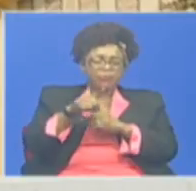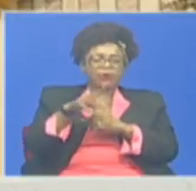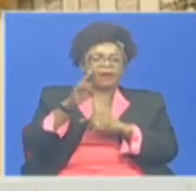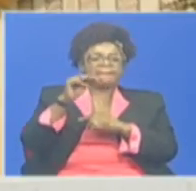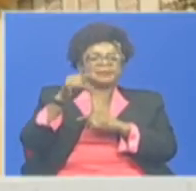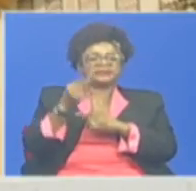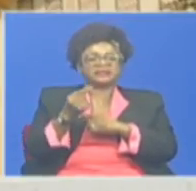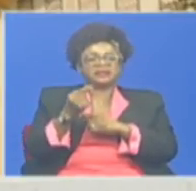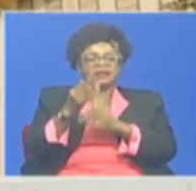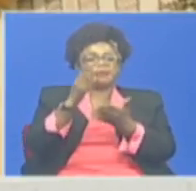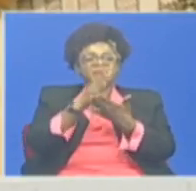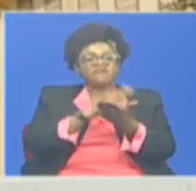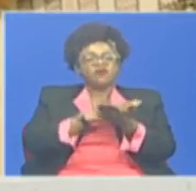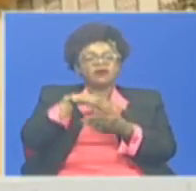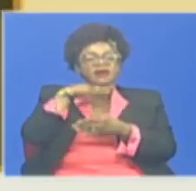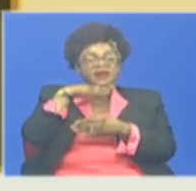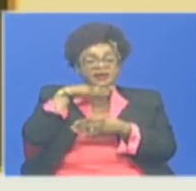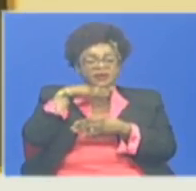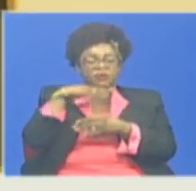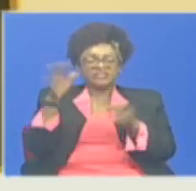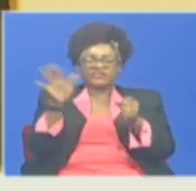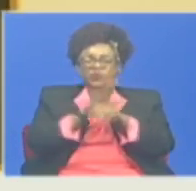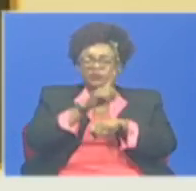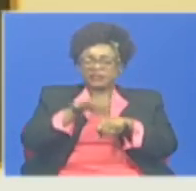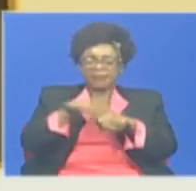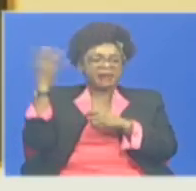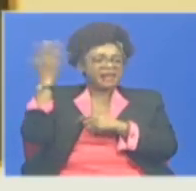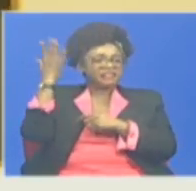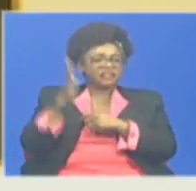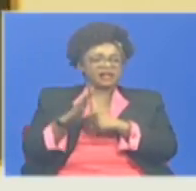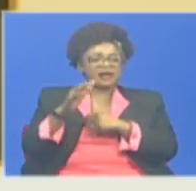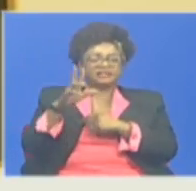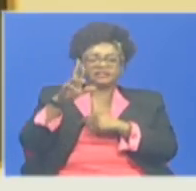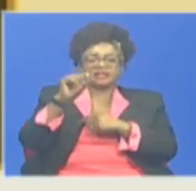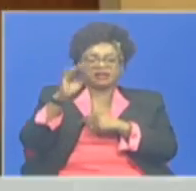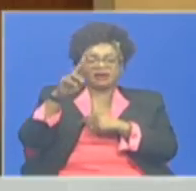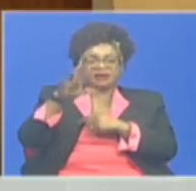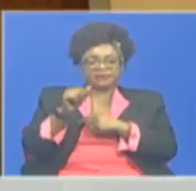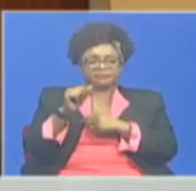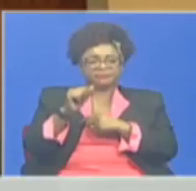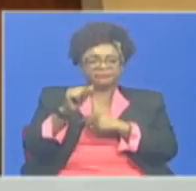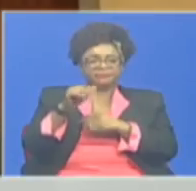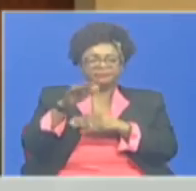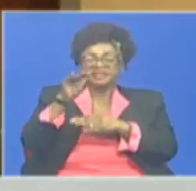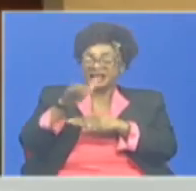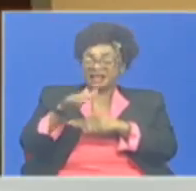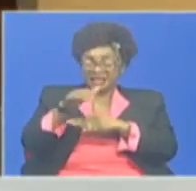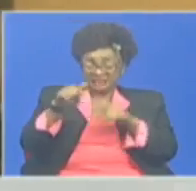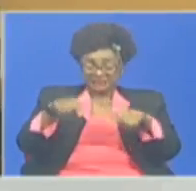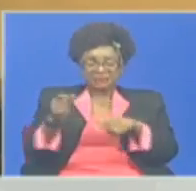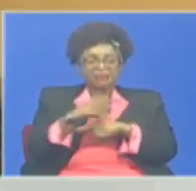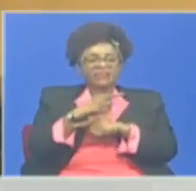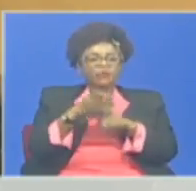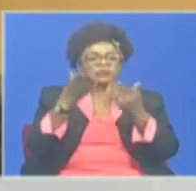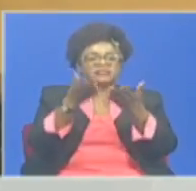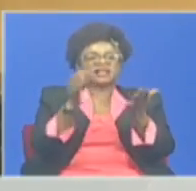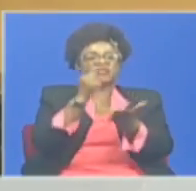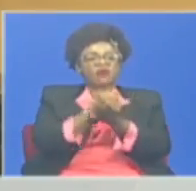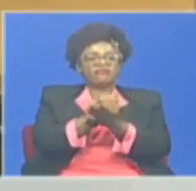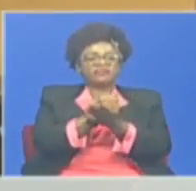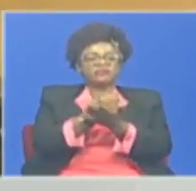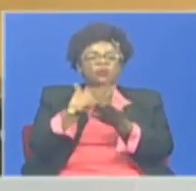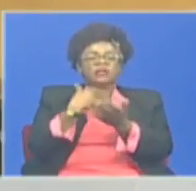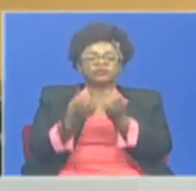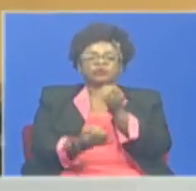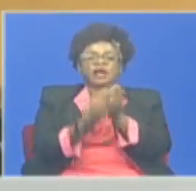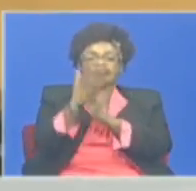death, he was a full-time lecturer at Riara University. Earlier this month, he was in his office working on plans to launch a new